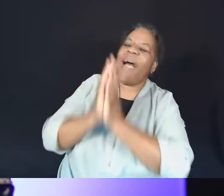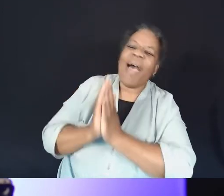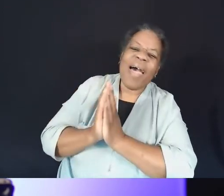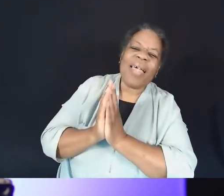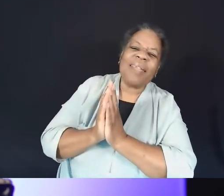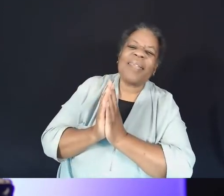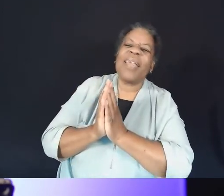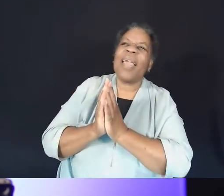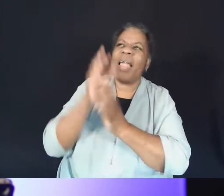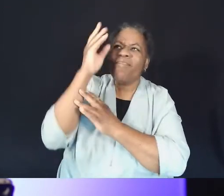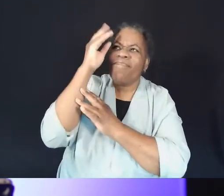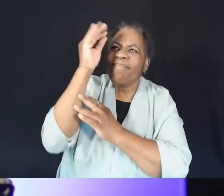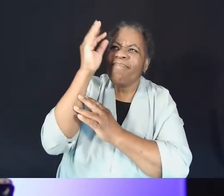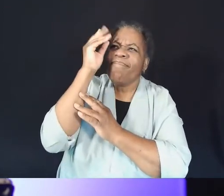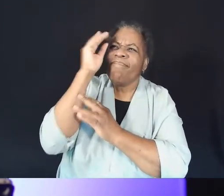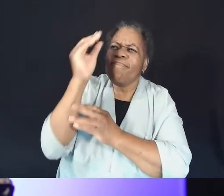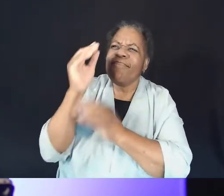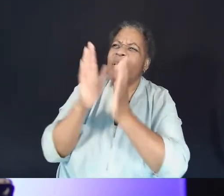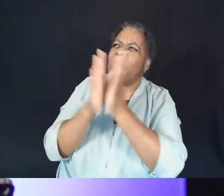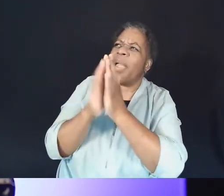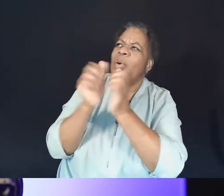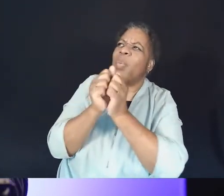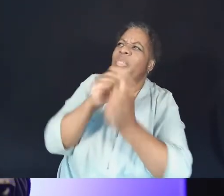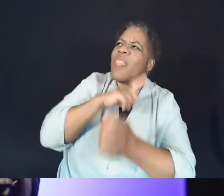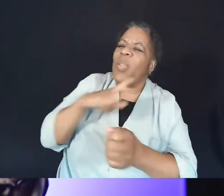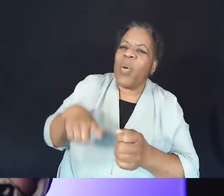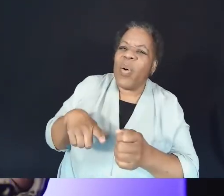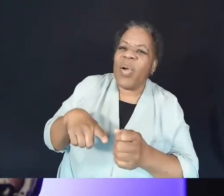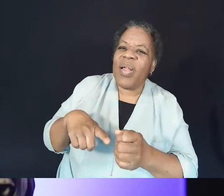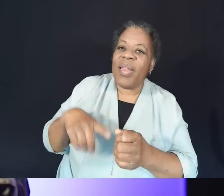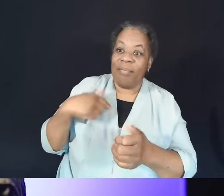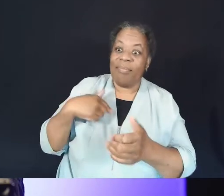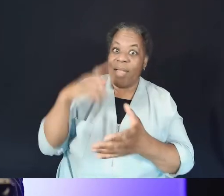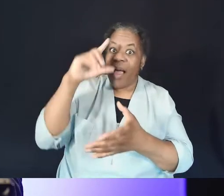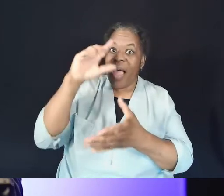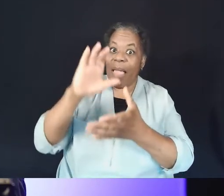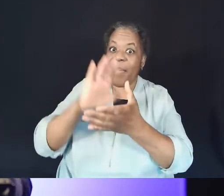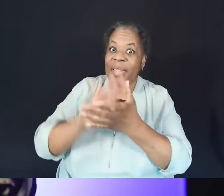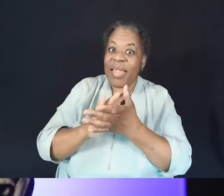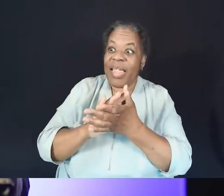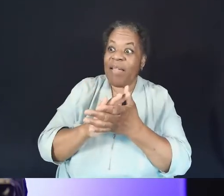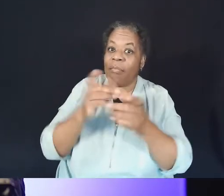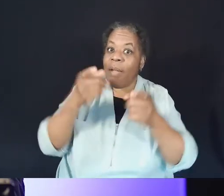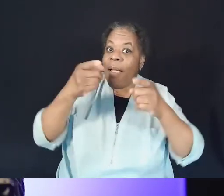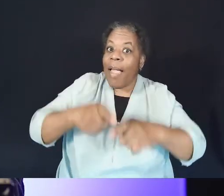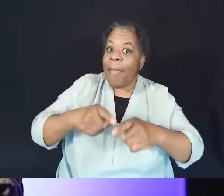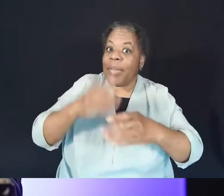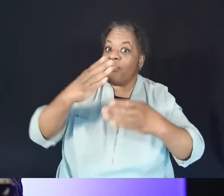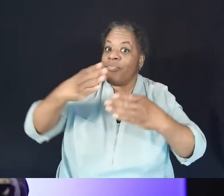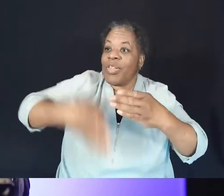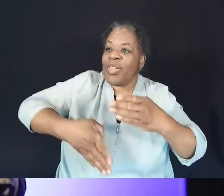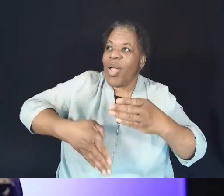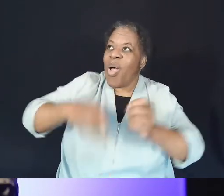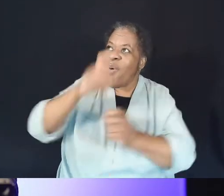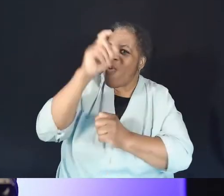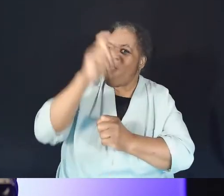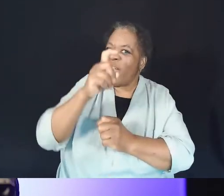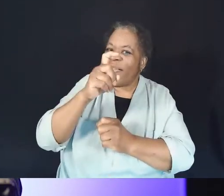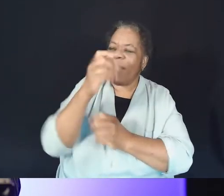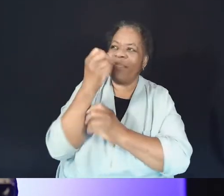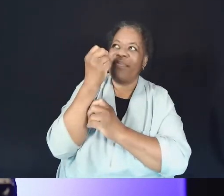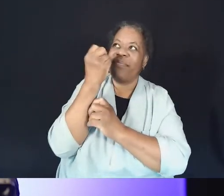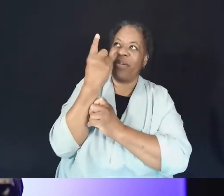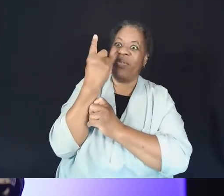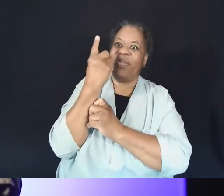questions in prayer with the Lord. I firmly believe that that's where understanding comes from, where wisdom is found, where truth